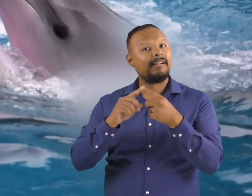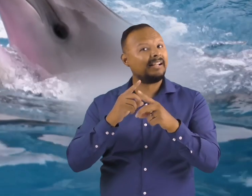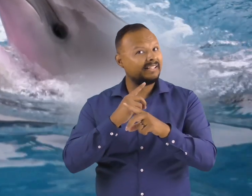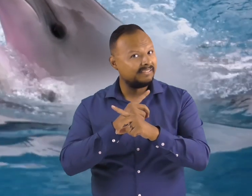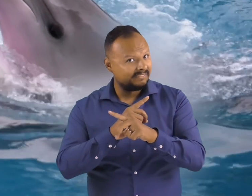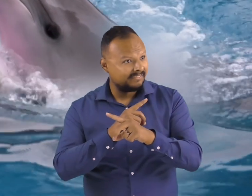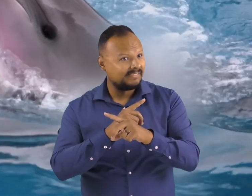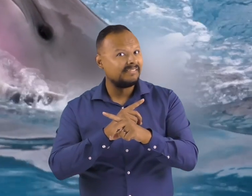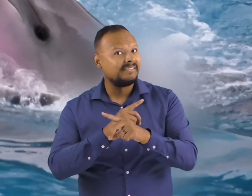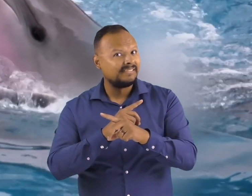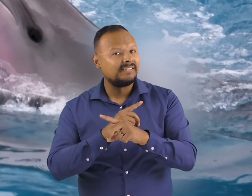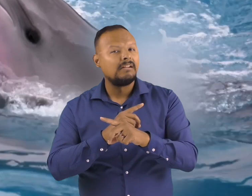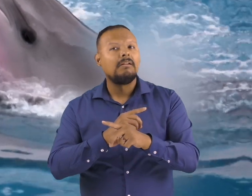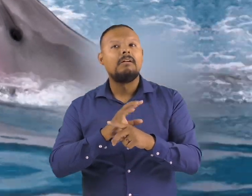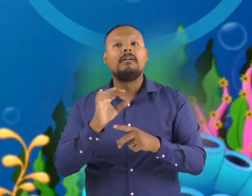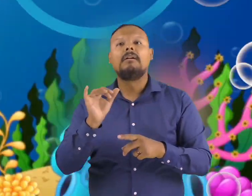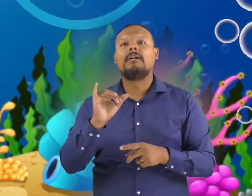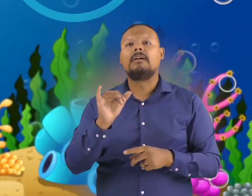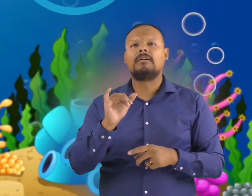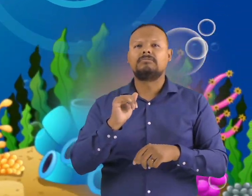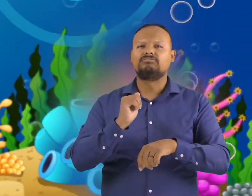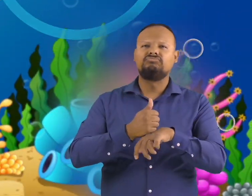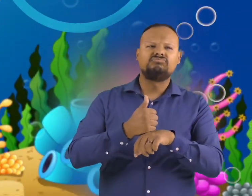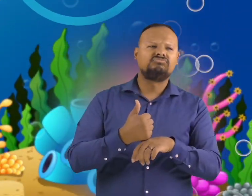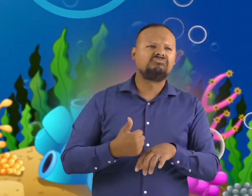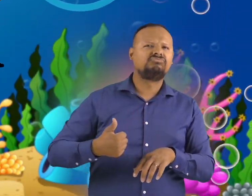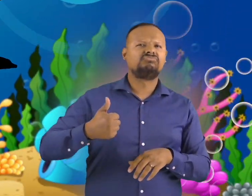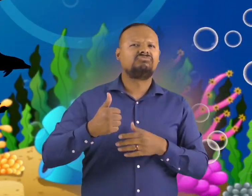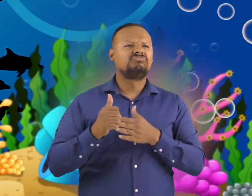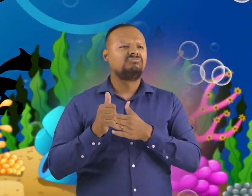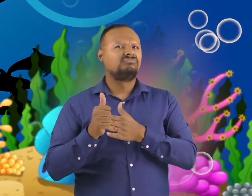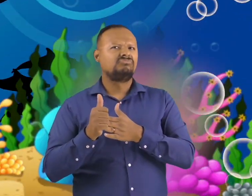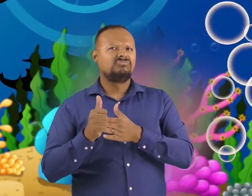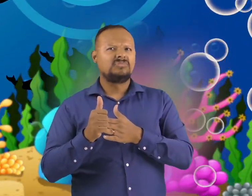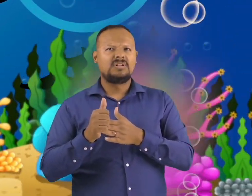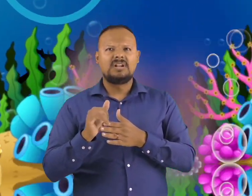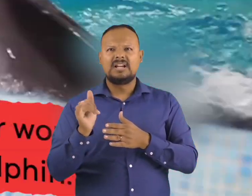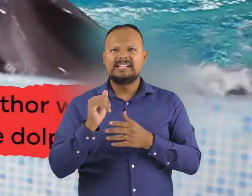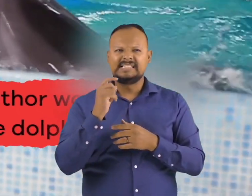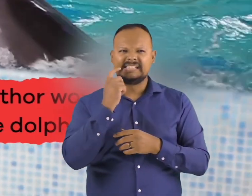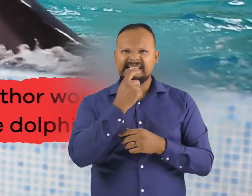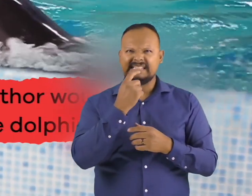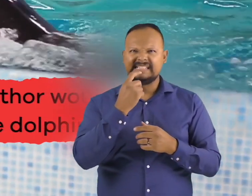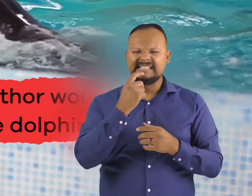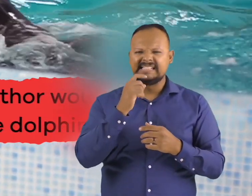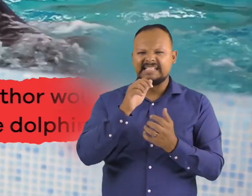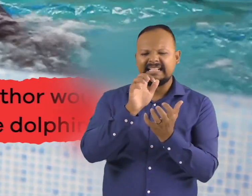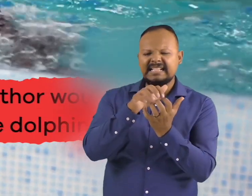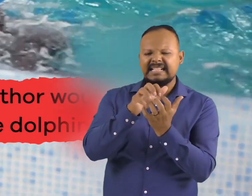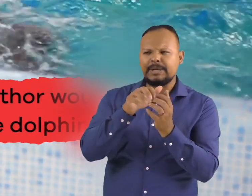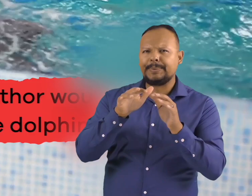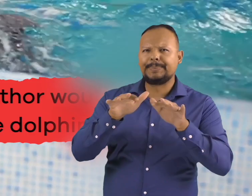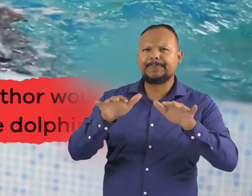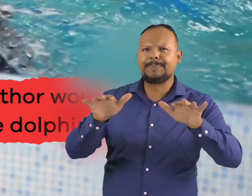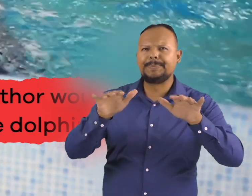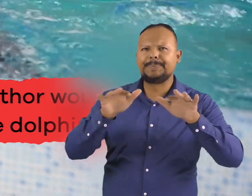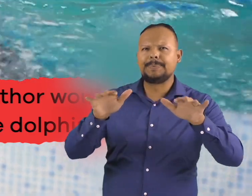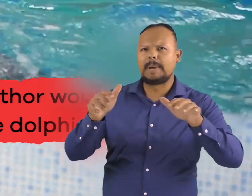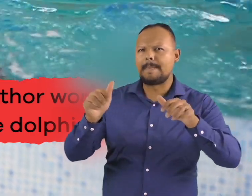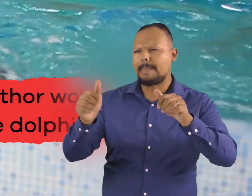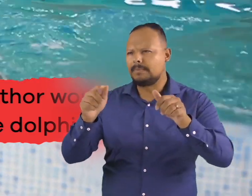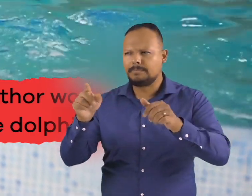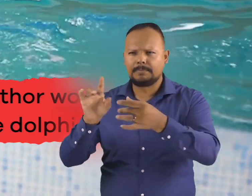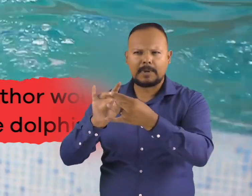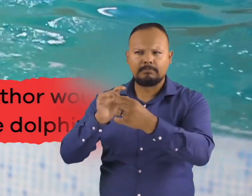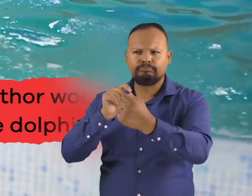establishing dominance, and echolocation. Number 2. Choose the word